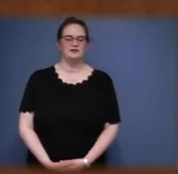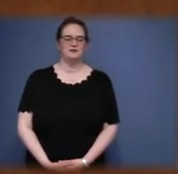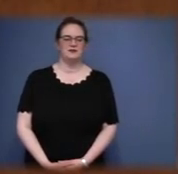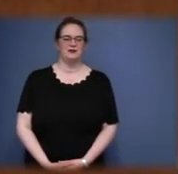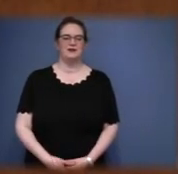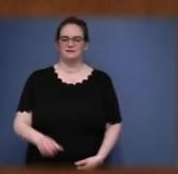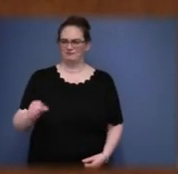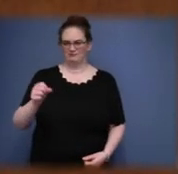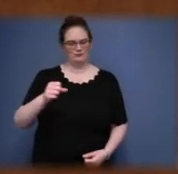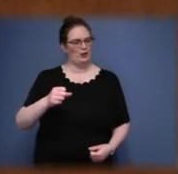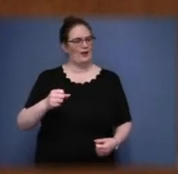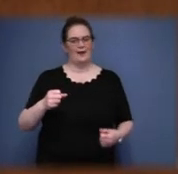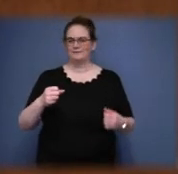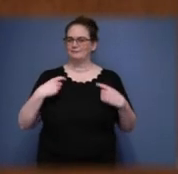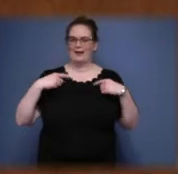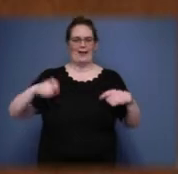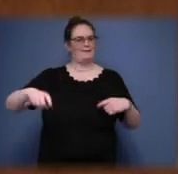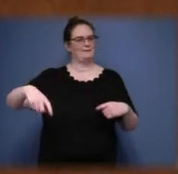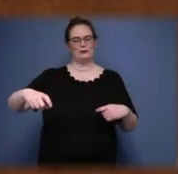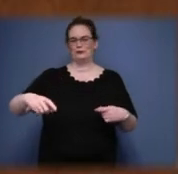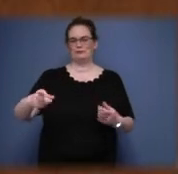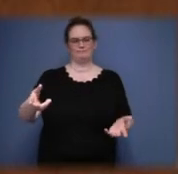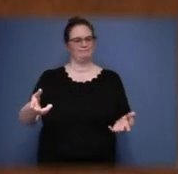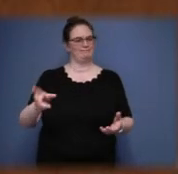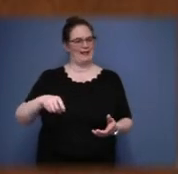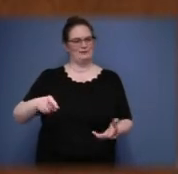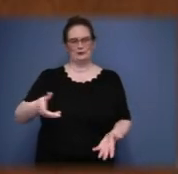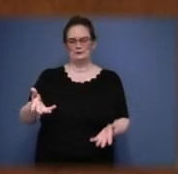Yeah, you gotta wear it. You have to wear it.